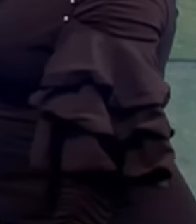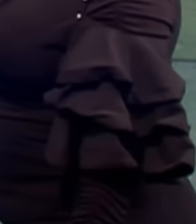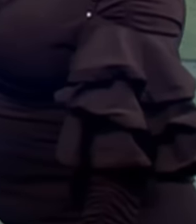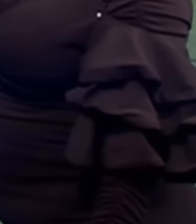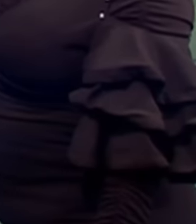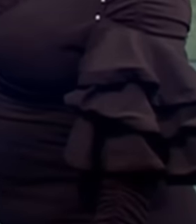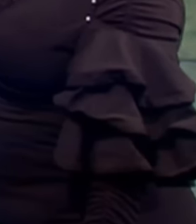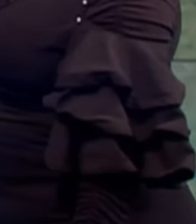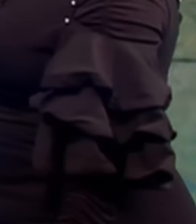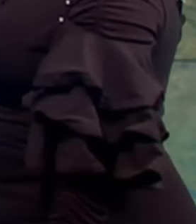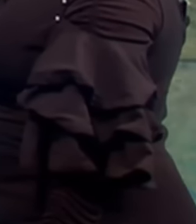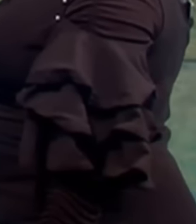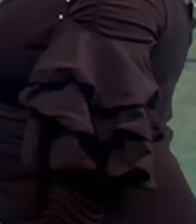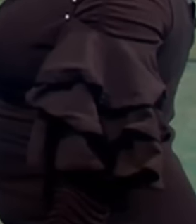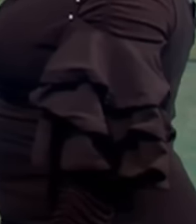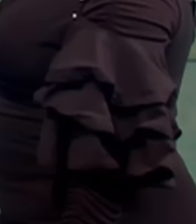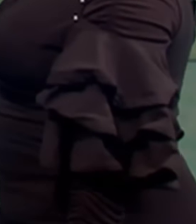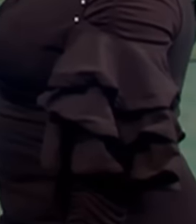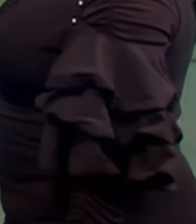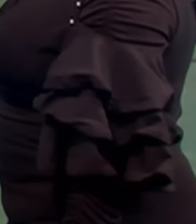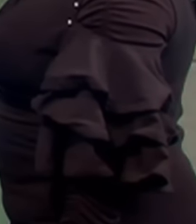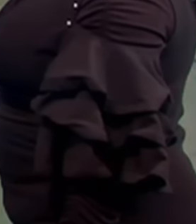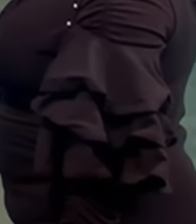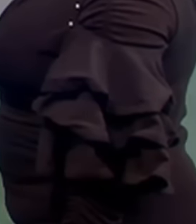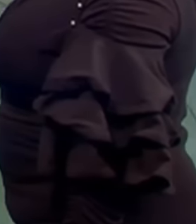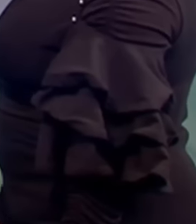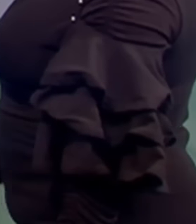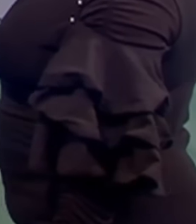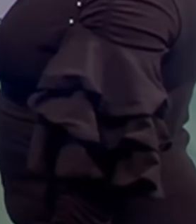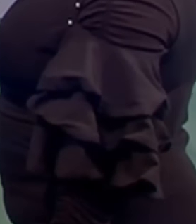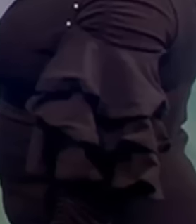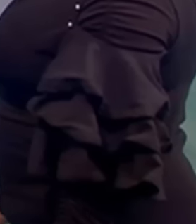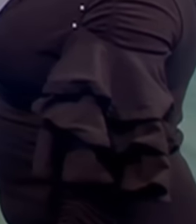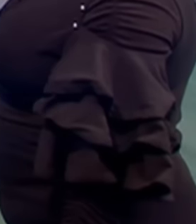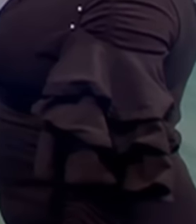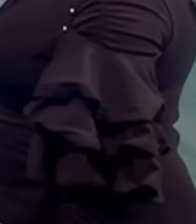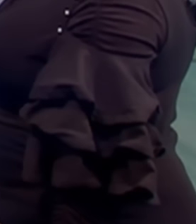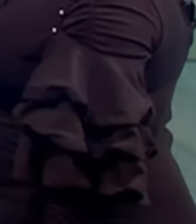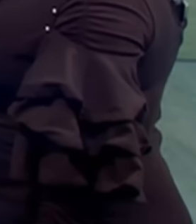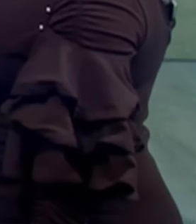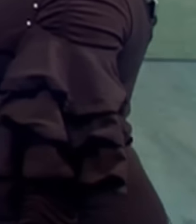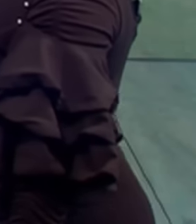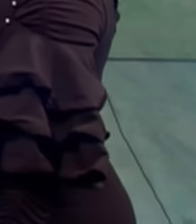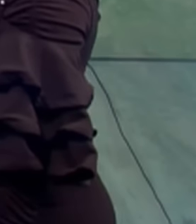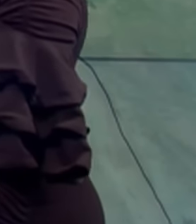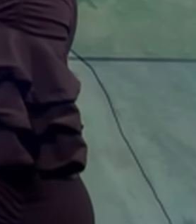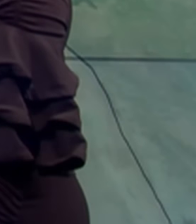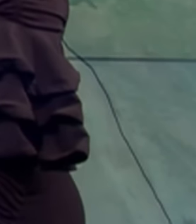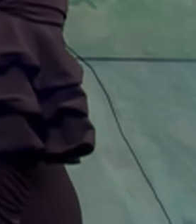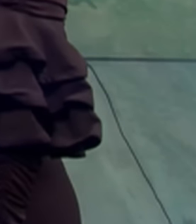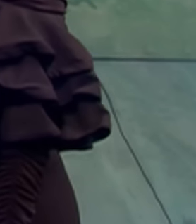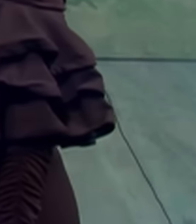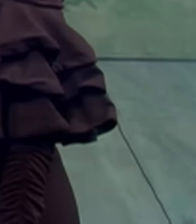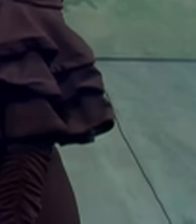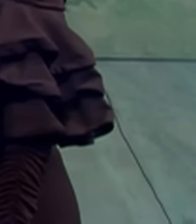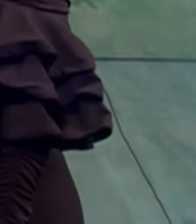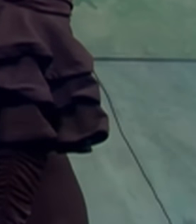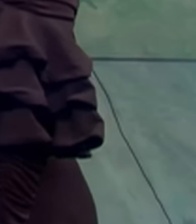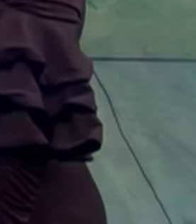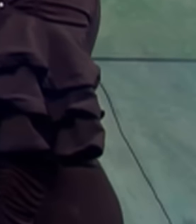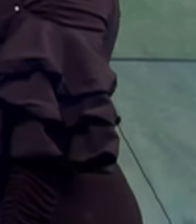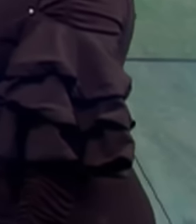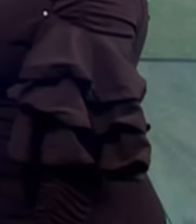ga re tšwela pele jwale le tšona re lebelela wena o le ka Limpopo go la go sasa ga re lebelela gona go la Bugersfort go tlabe go ntše go le 25 ga re lebelela